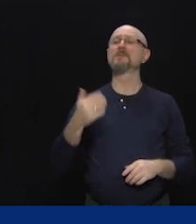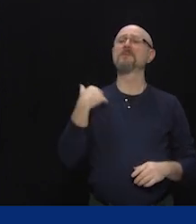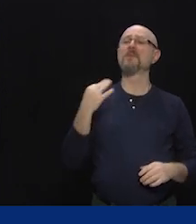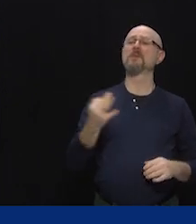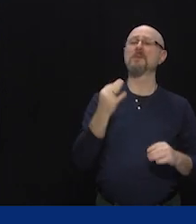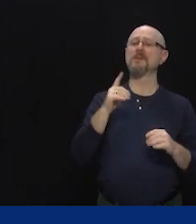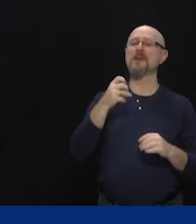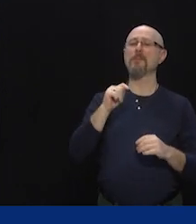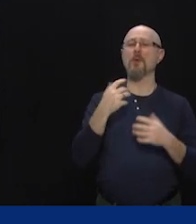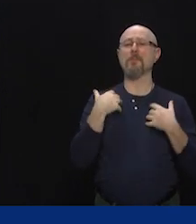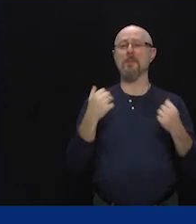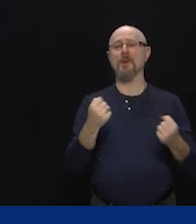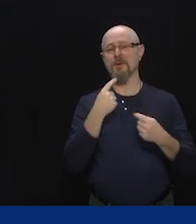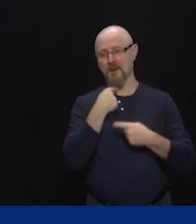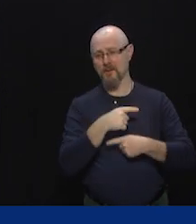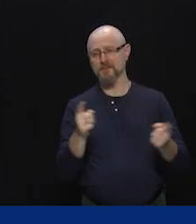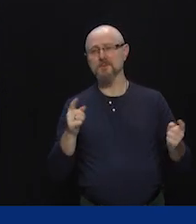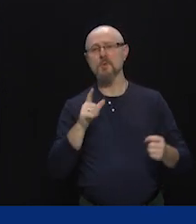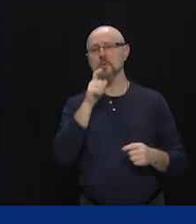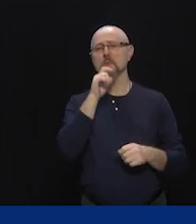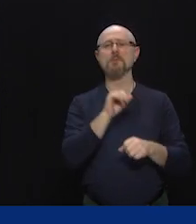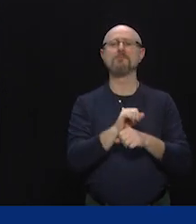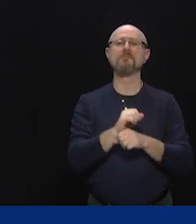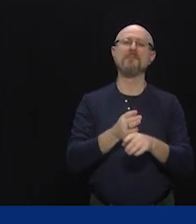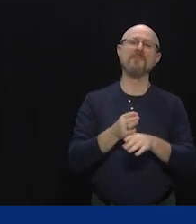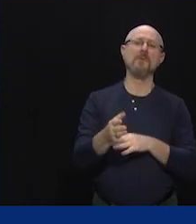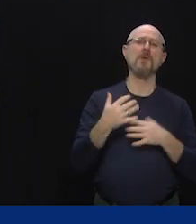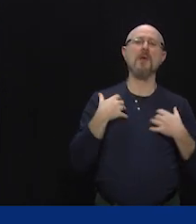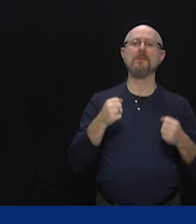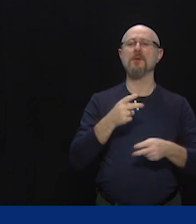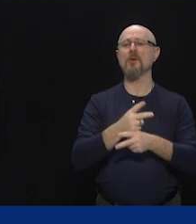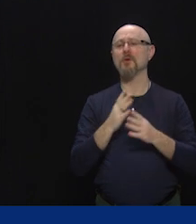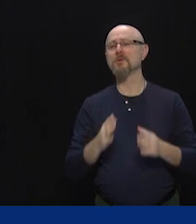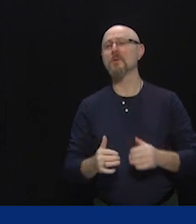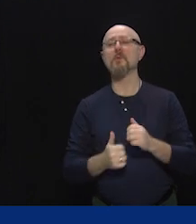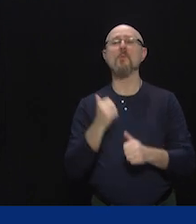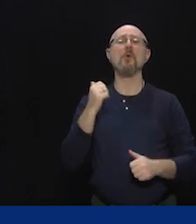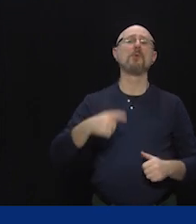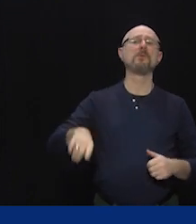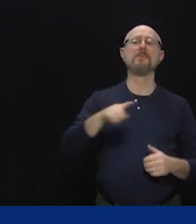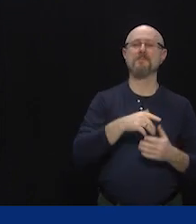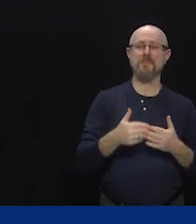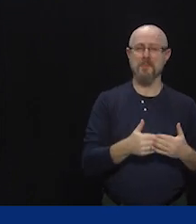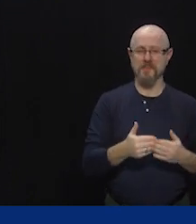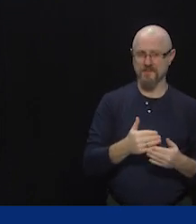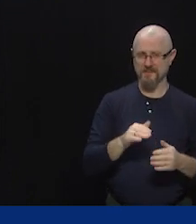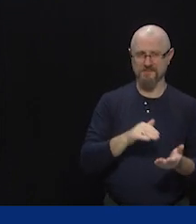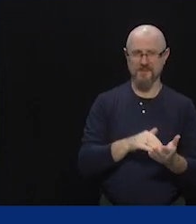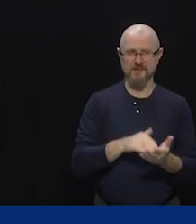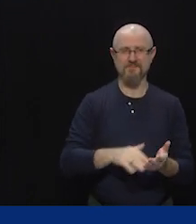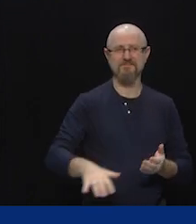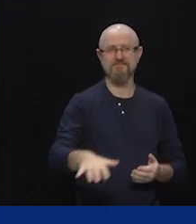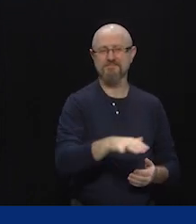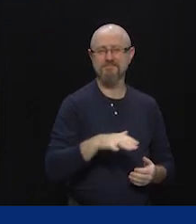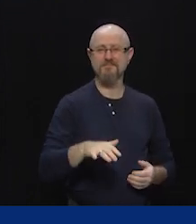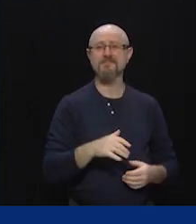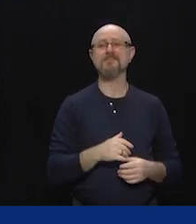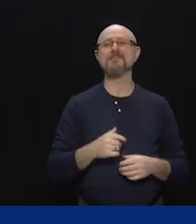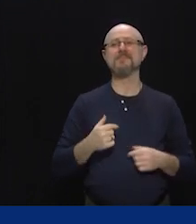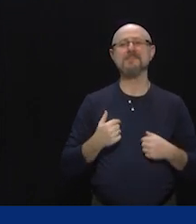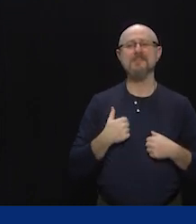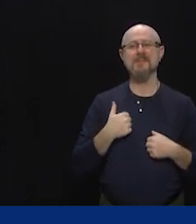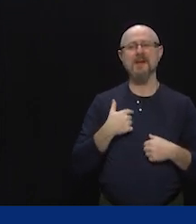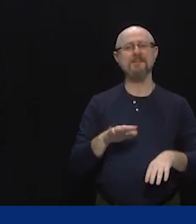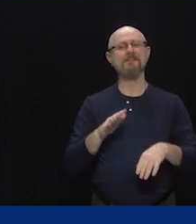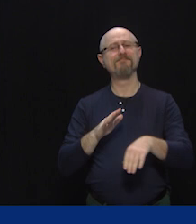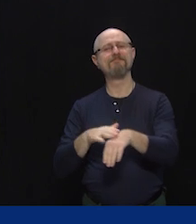to health workers, principally pediatricians, called a health alert. And it pointed out that we'd observed an